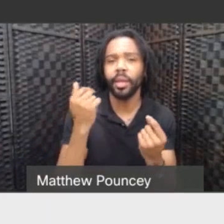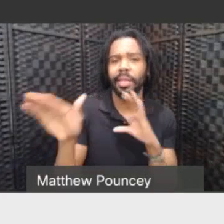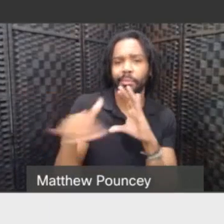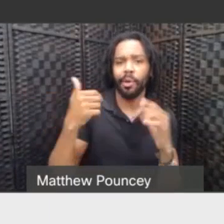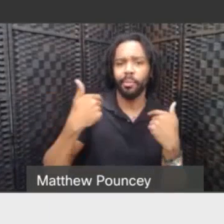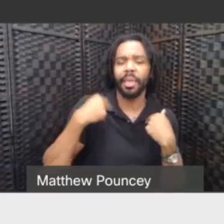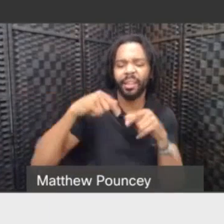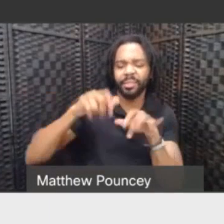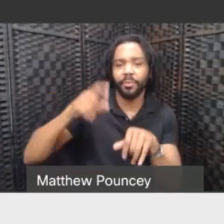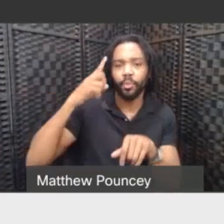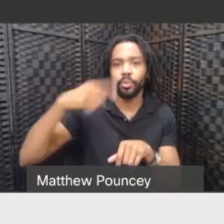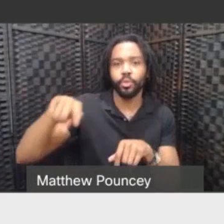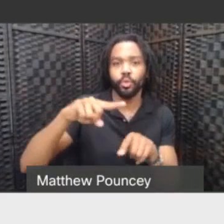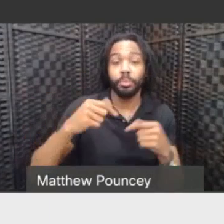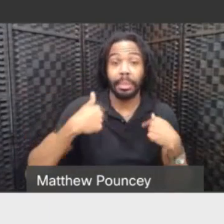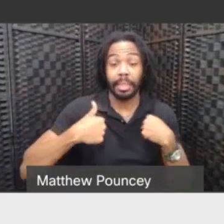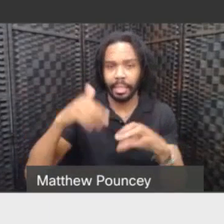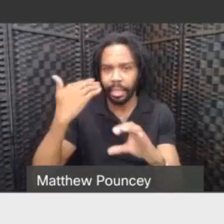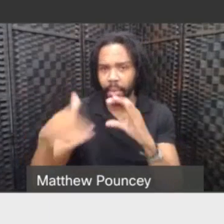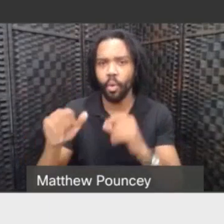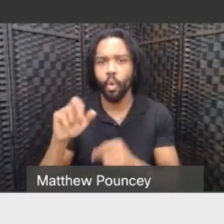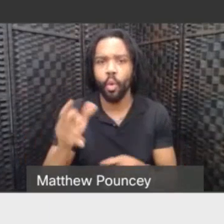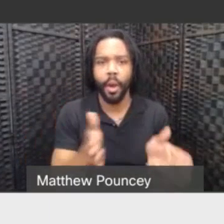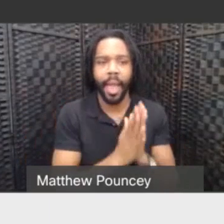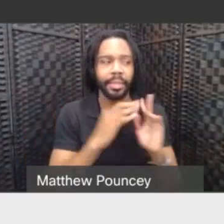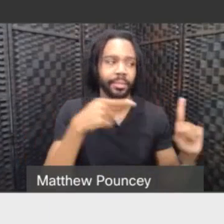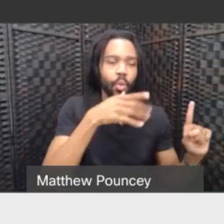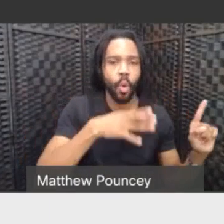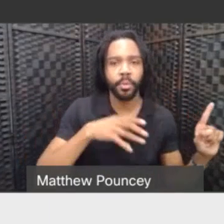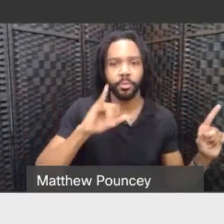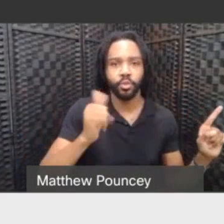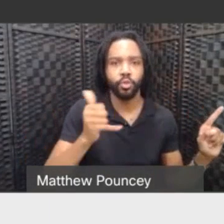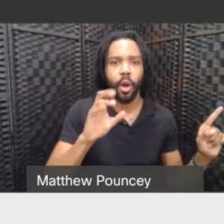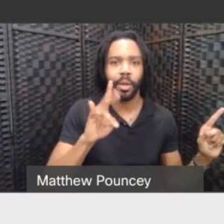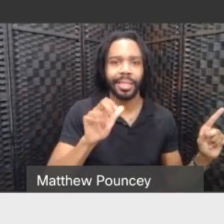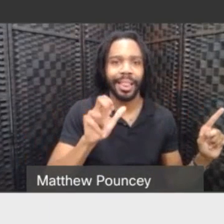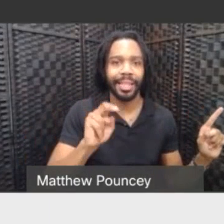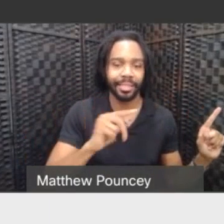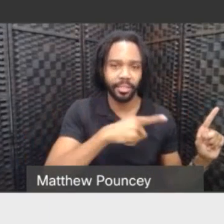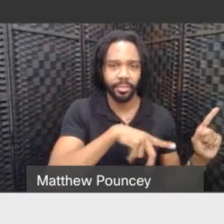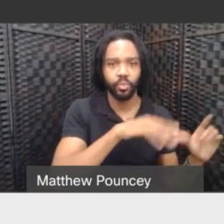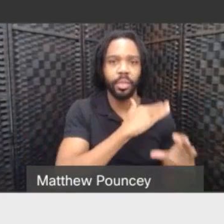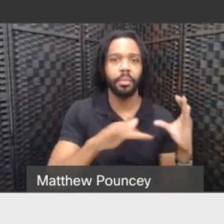have Jocelyn reissue the booster email to the community again.